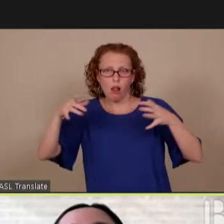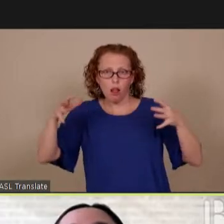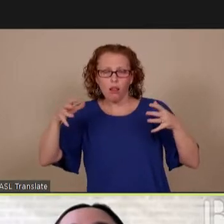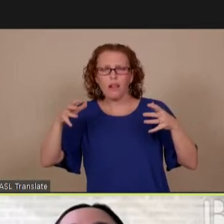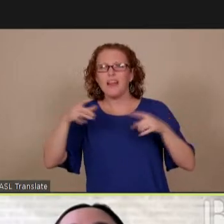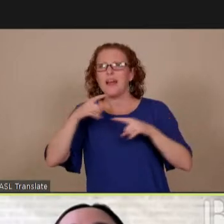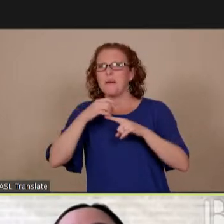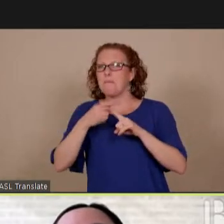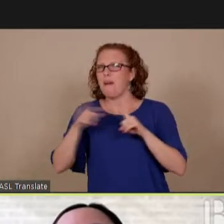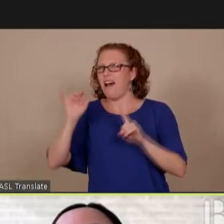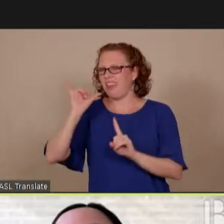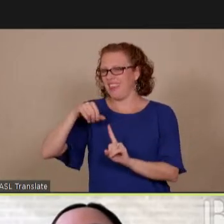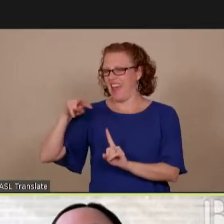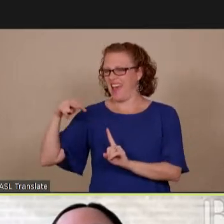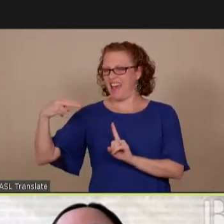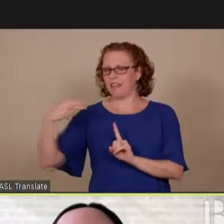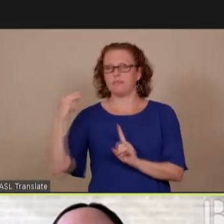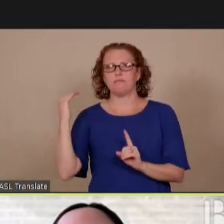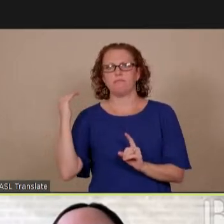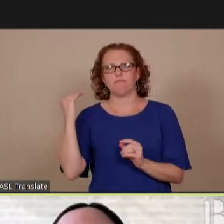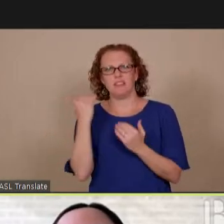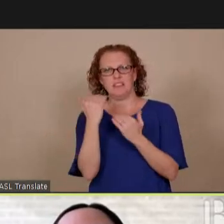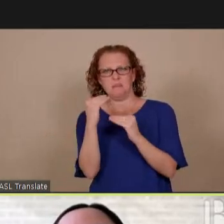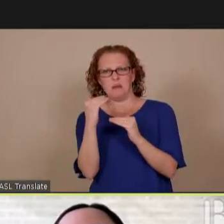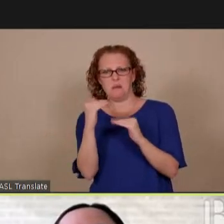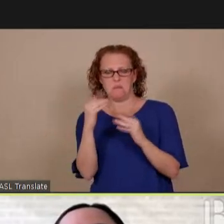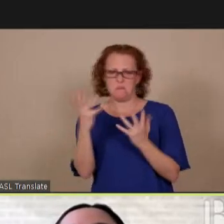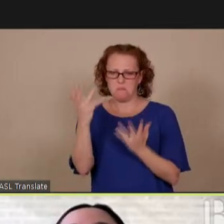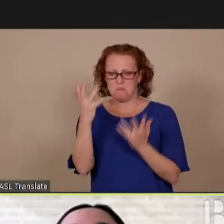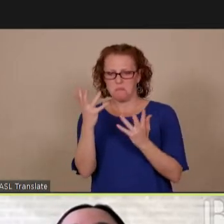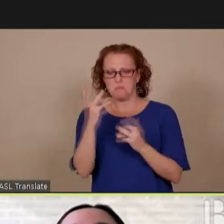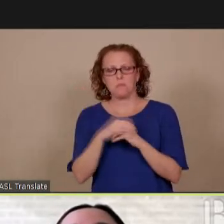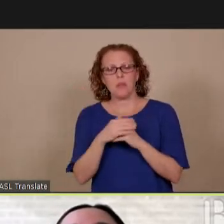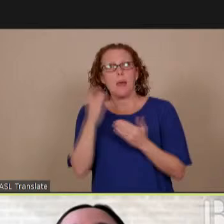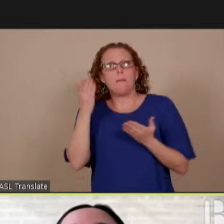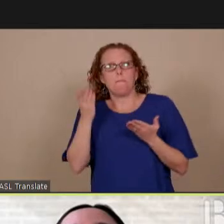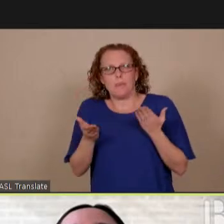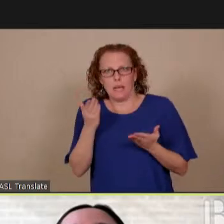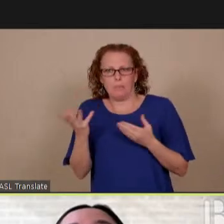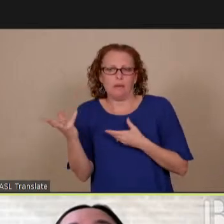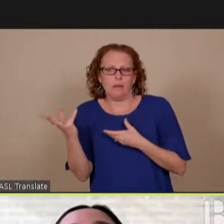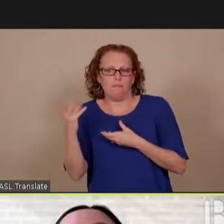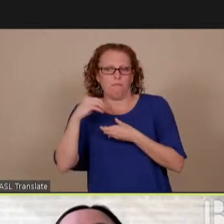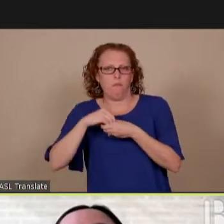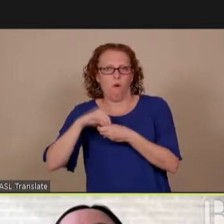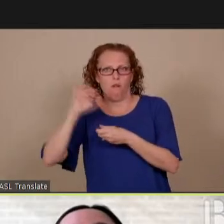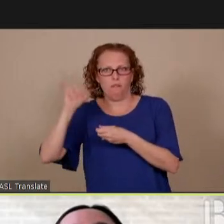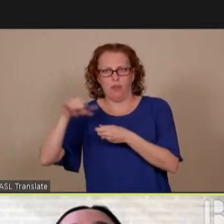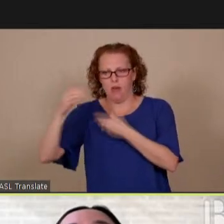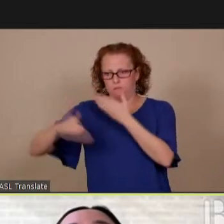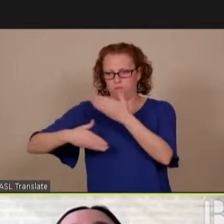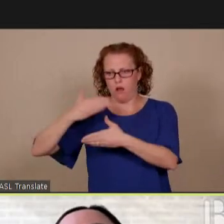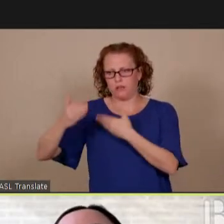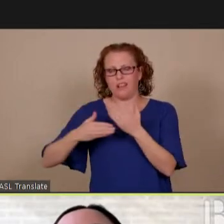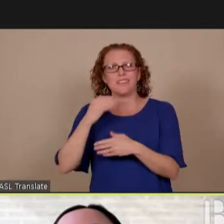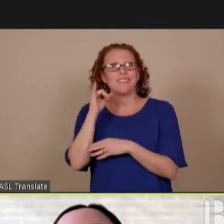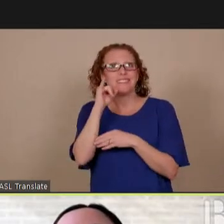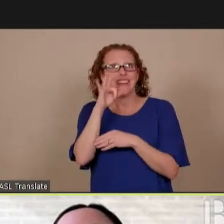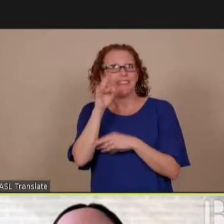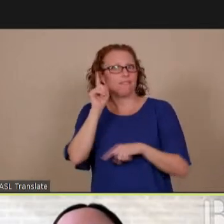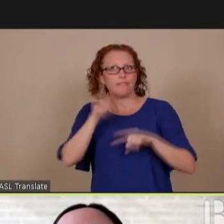the population cannot be balanced without creating any concerns